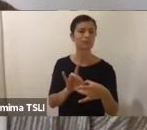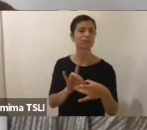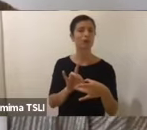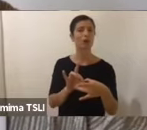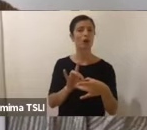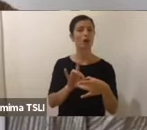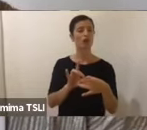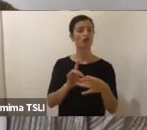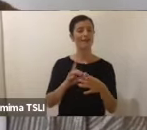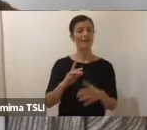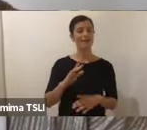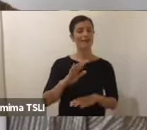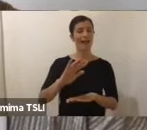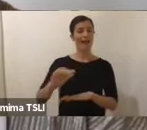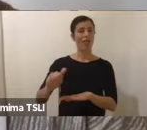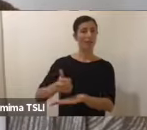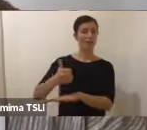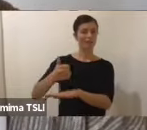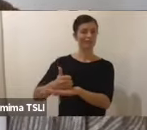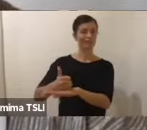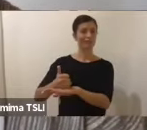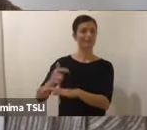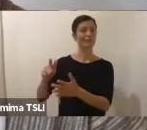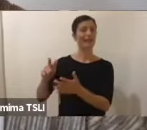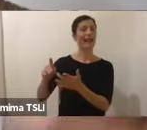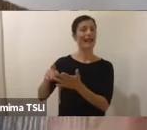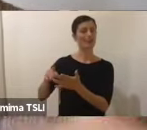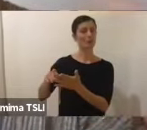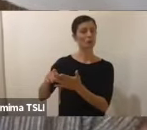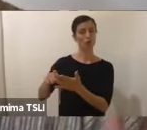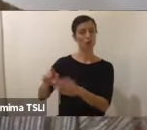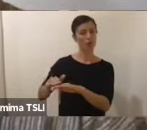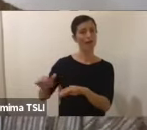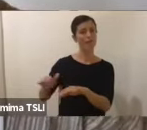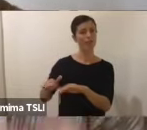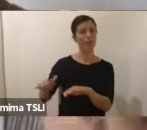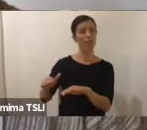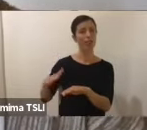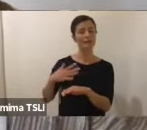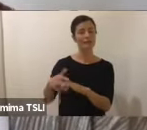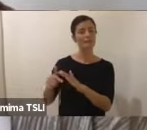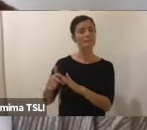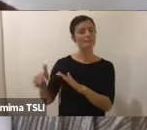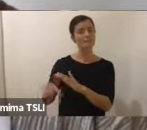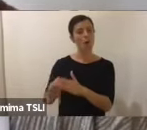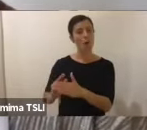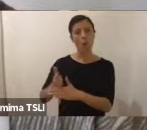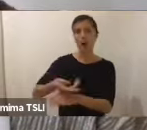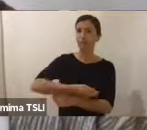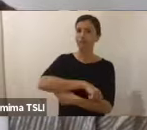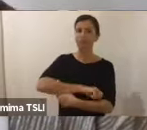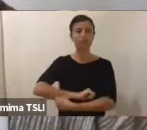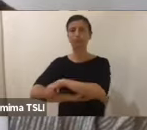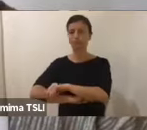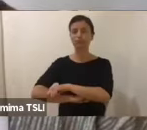and that will take its time this is long haul work to undo and re and reimagine together but i really want to